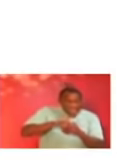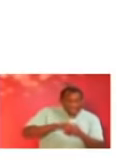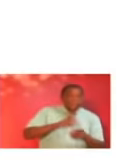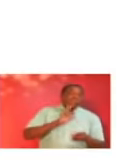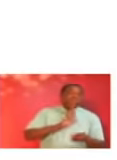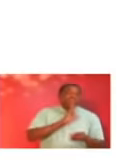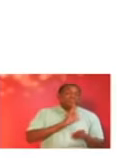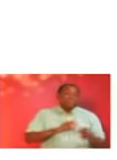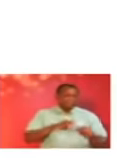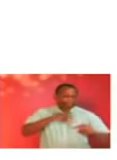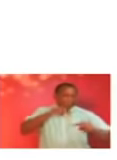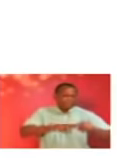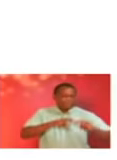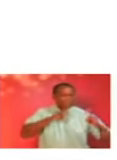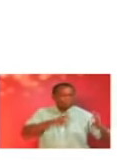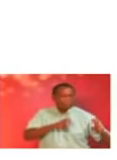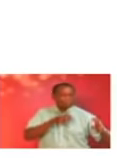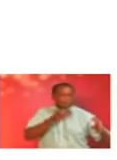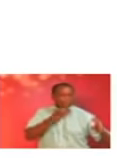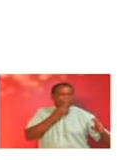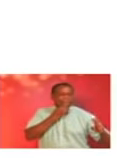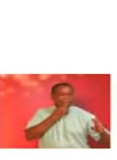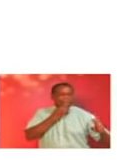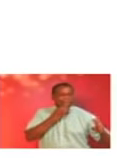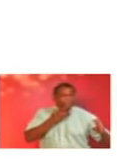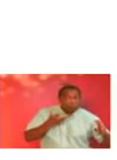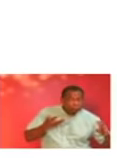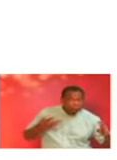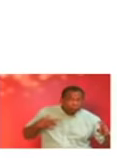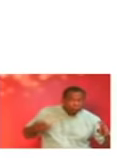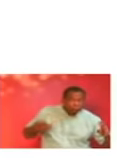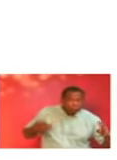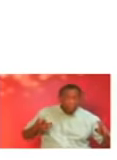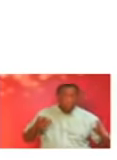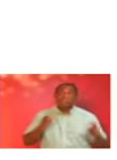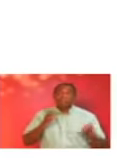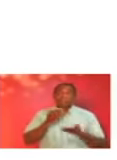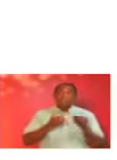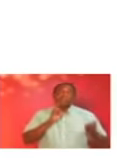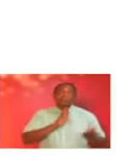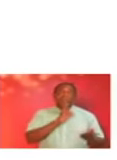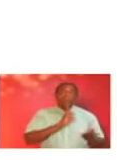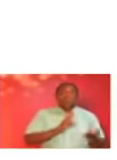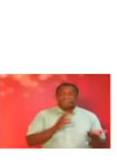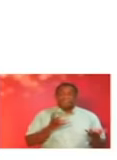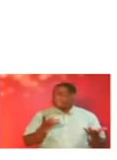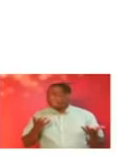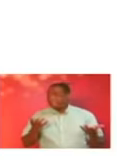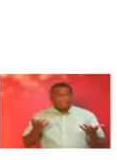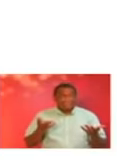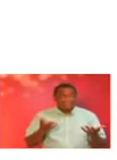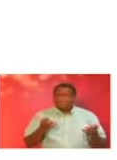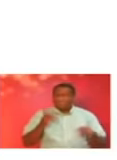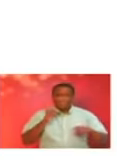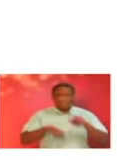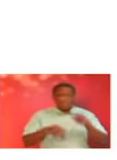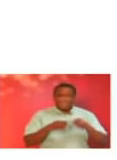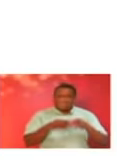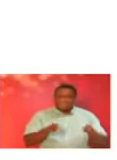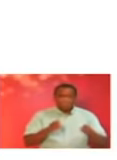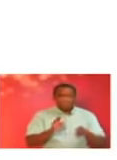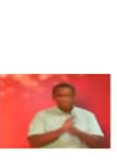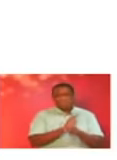complaints raised by the restaurateurs. Some have actually suspended their operations until they've reopened in-house dining.